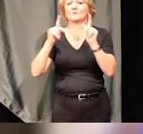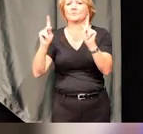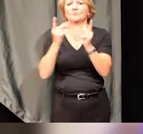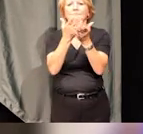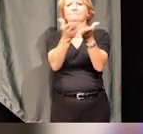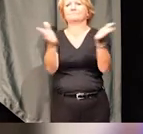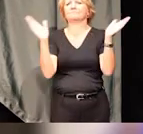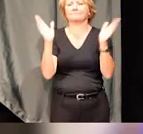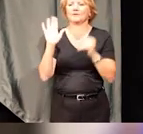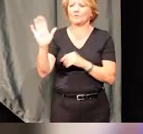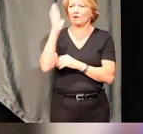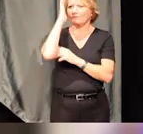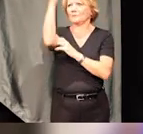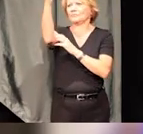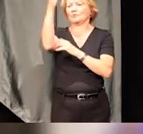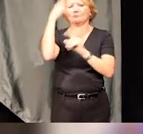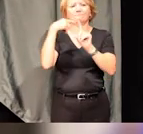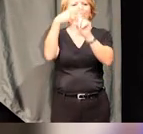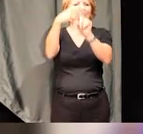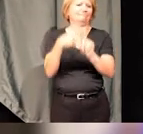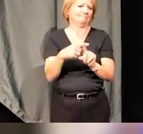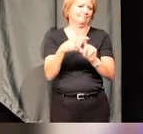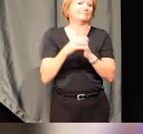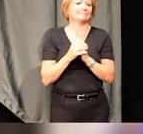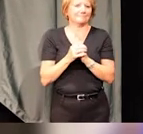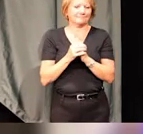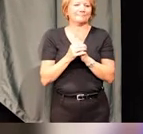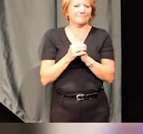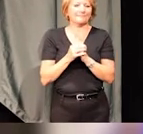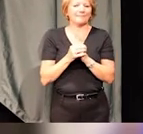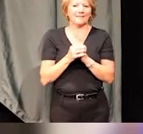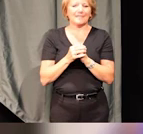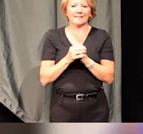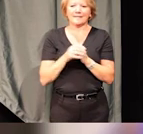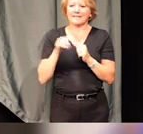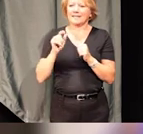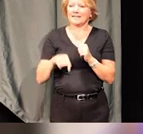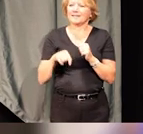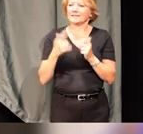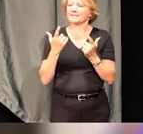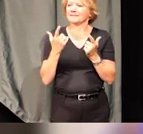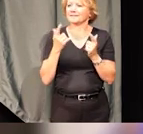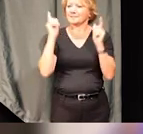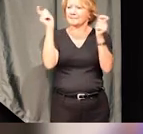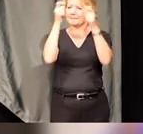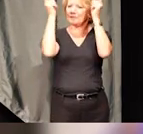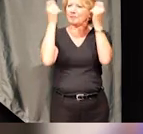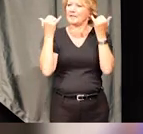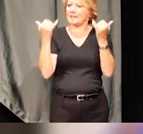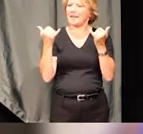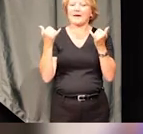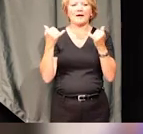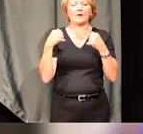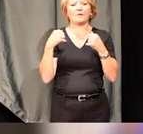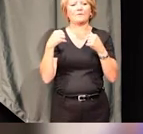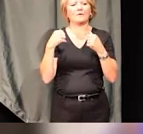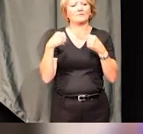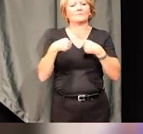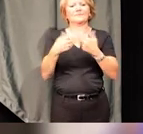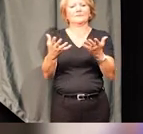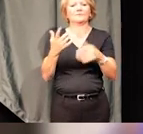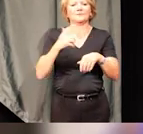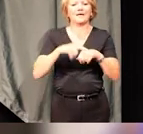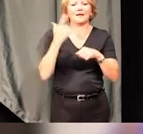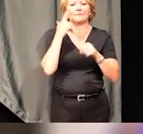endless and your future is bright. This reimagined ceremony was our way of giving